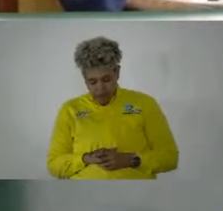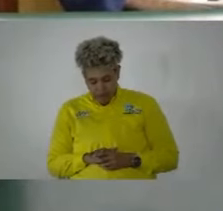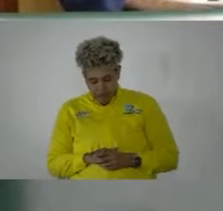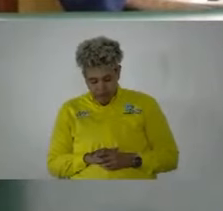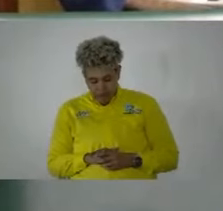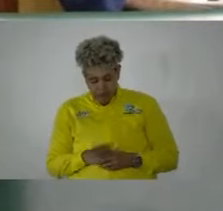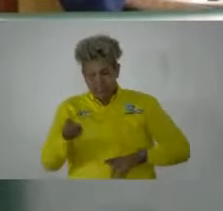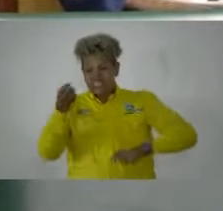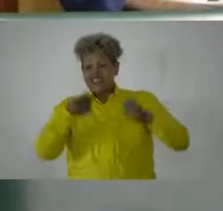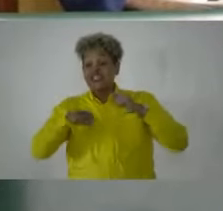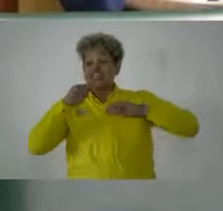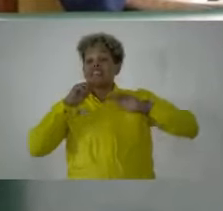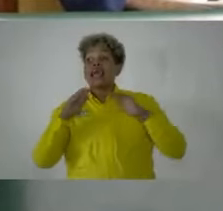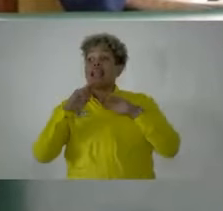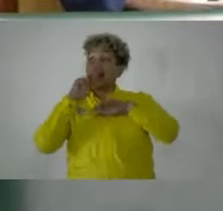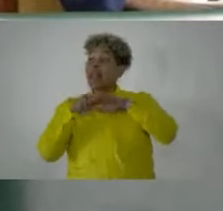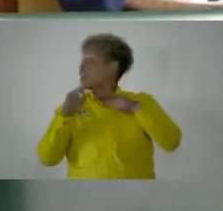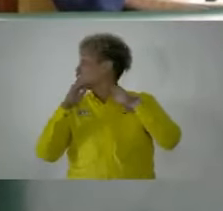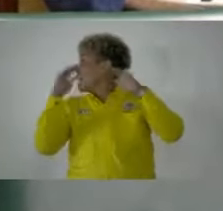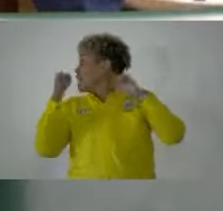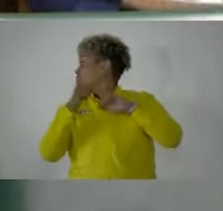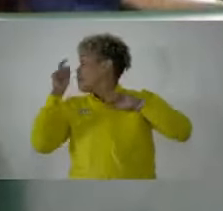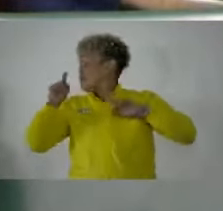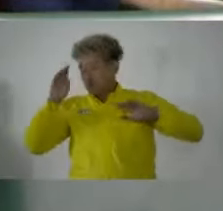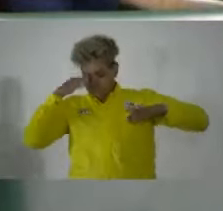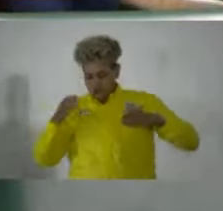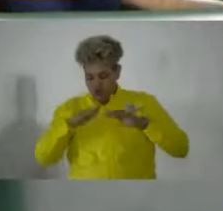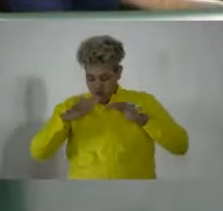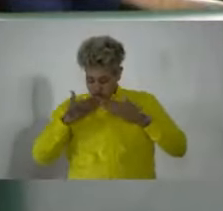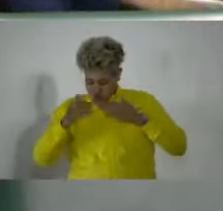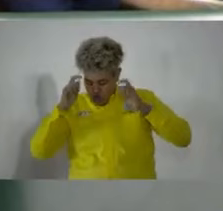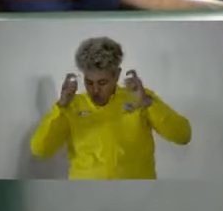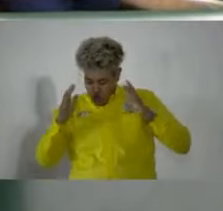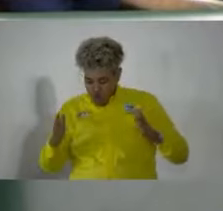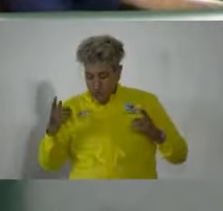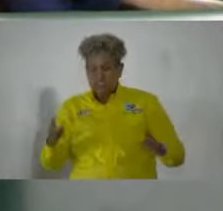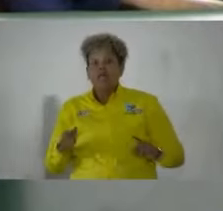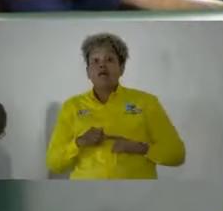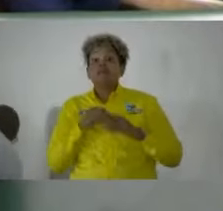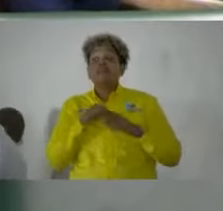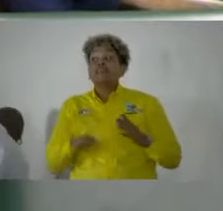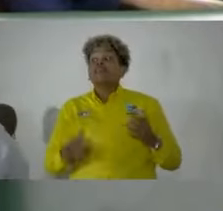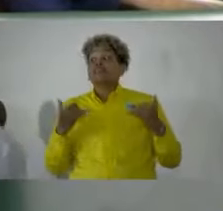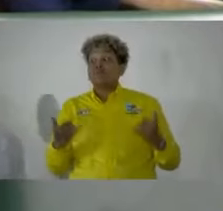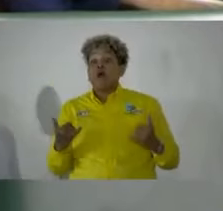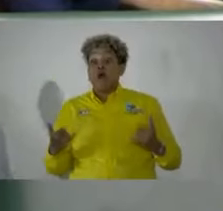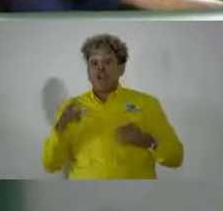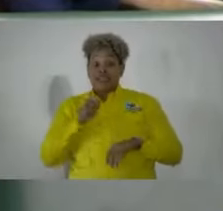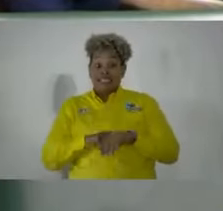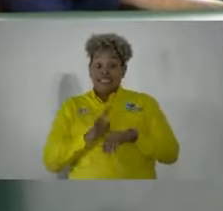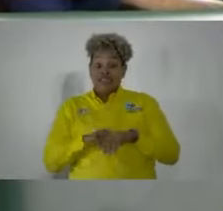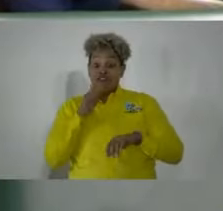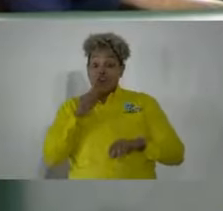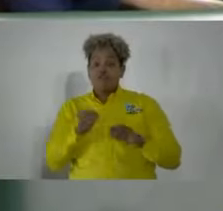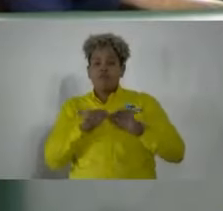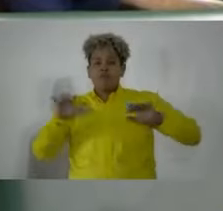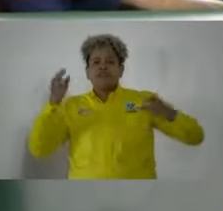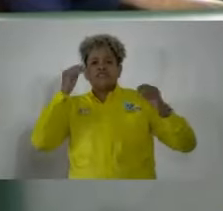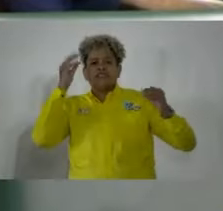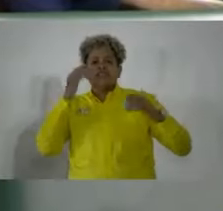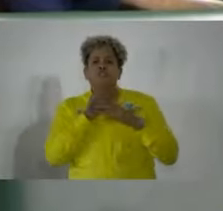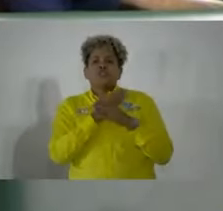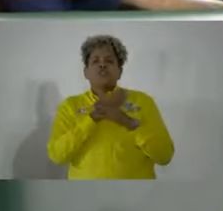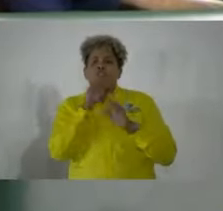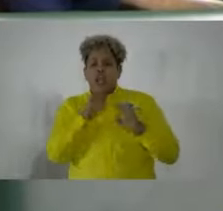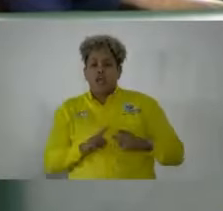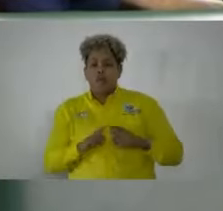Speaker, change at the national level must focus on good governance. In this modern era of pervasive information sharing